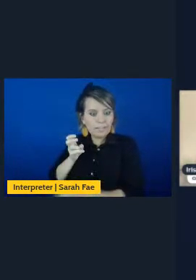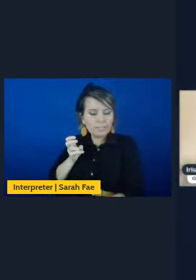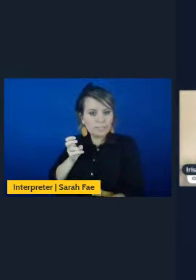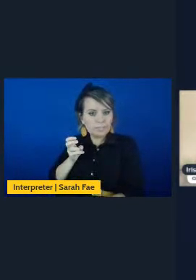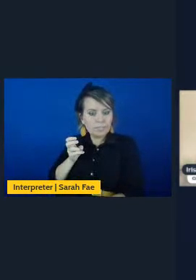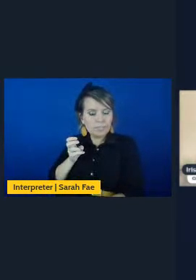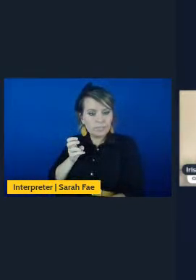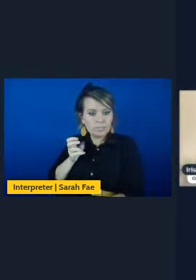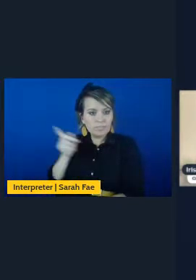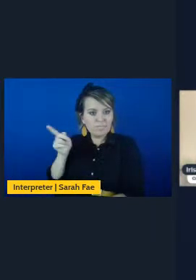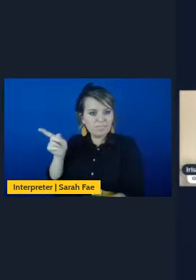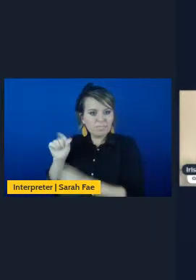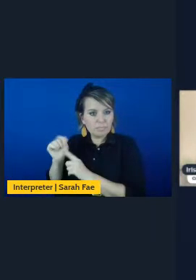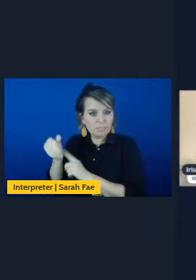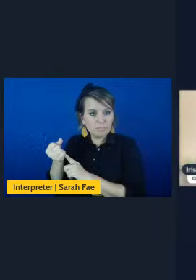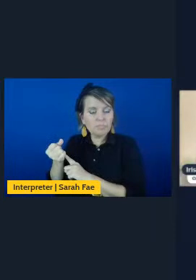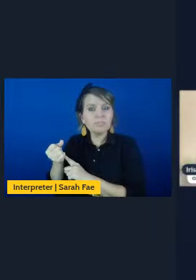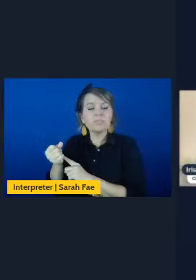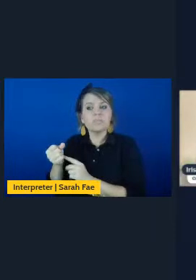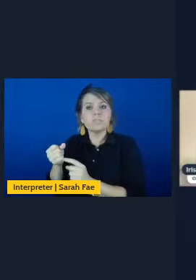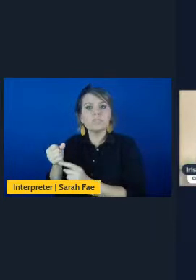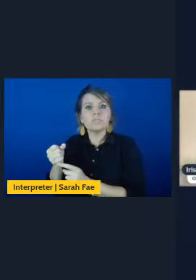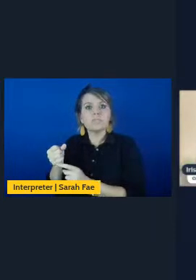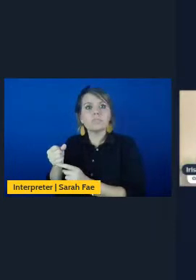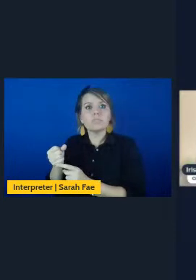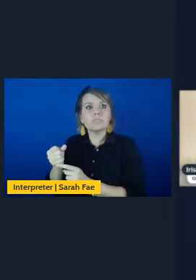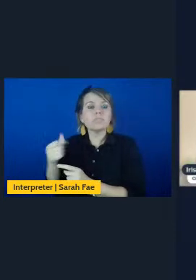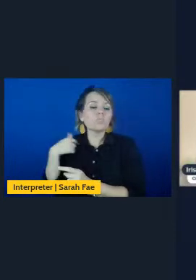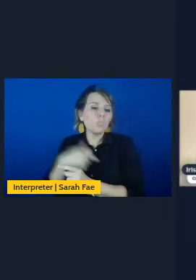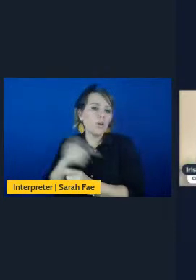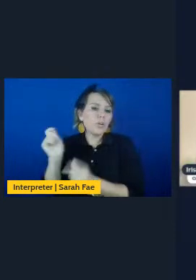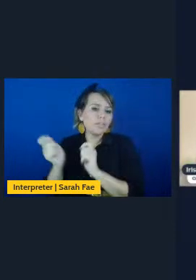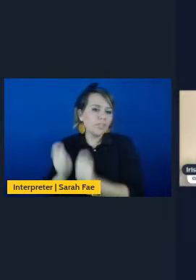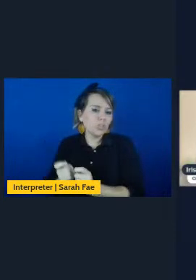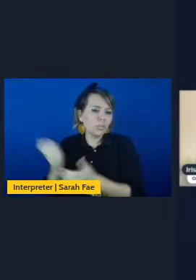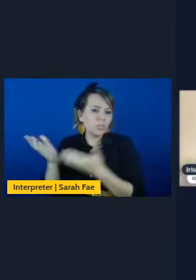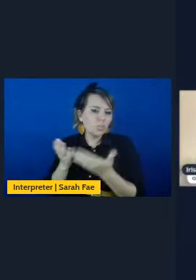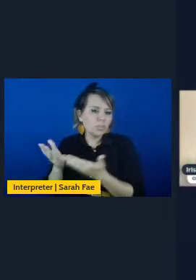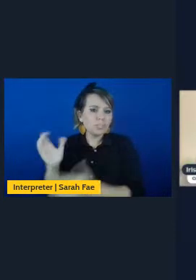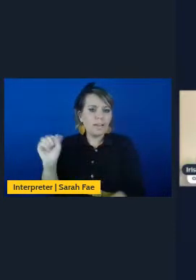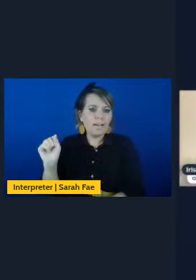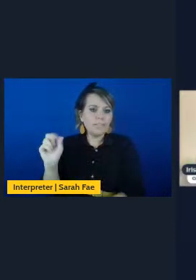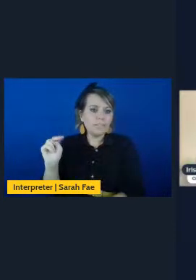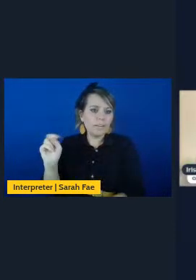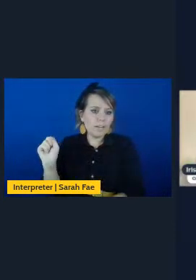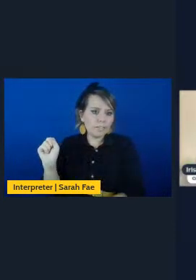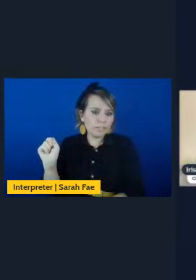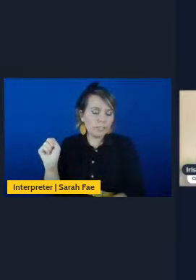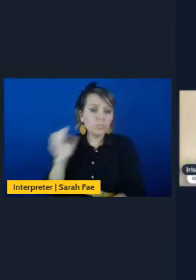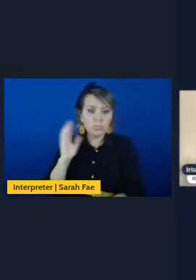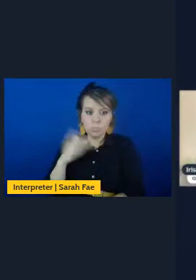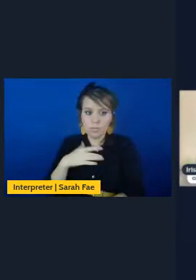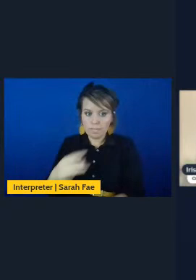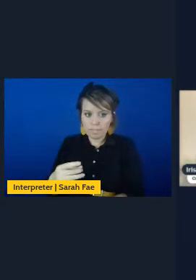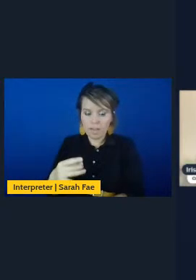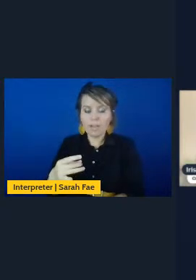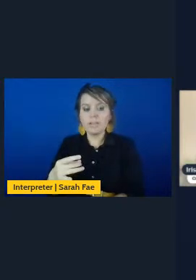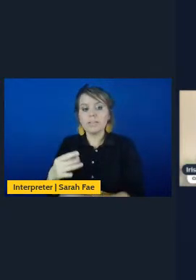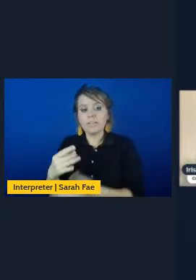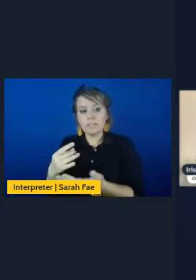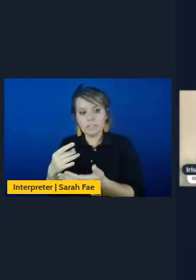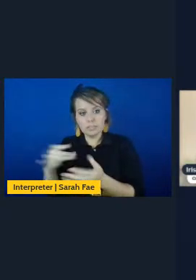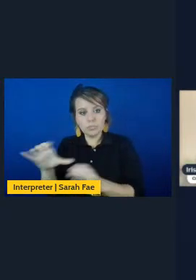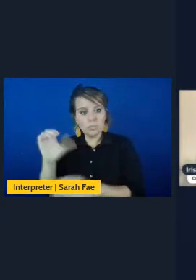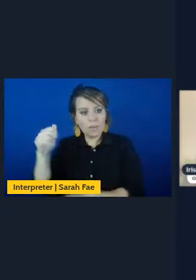So in this case, we are configuring the service to be SNS. We'd like to issue a publish API call